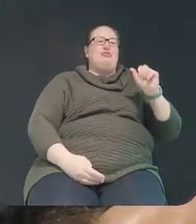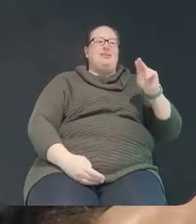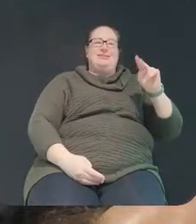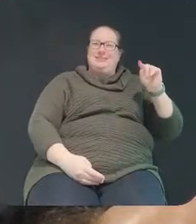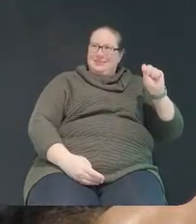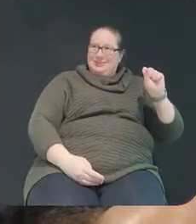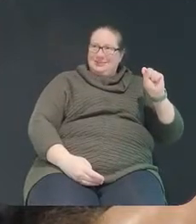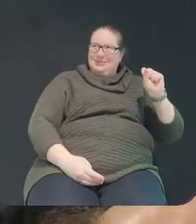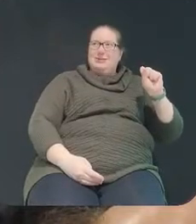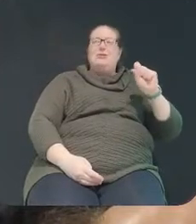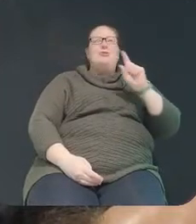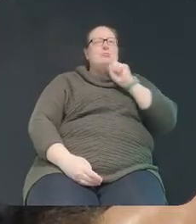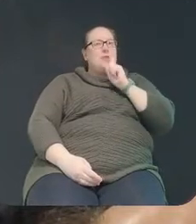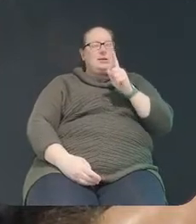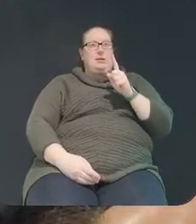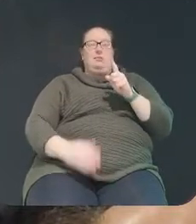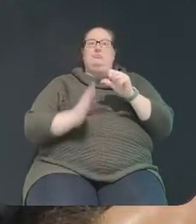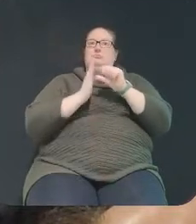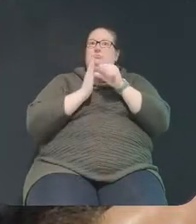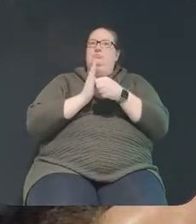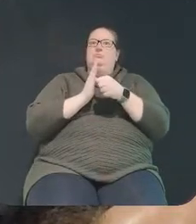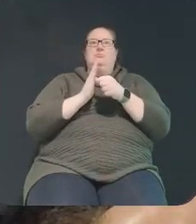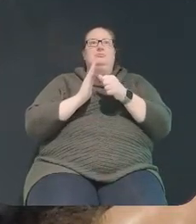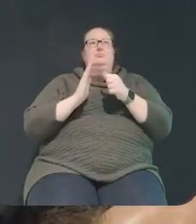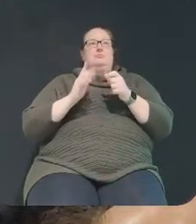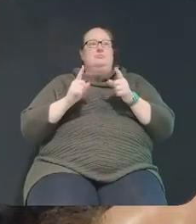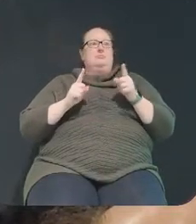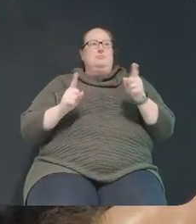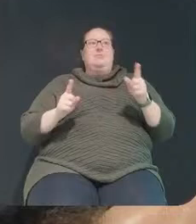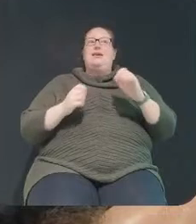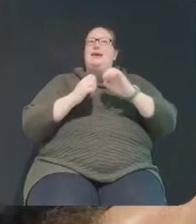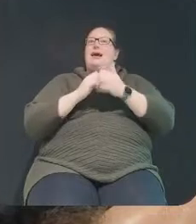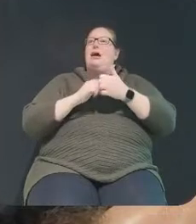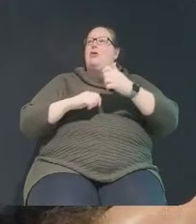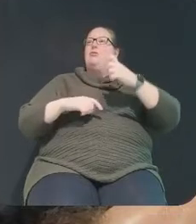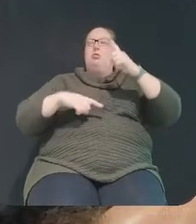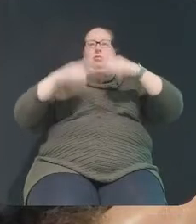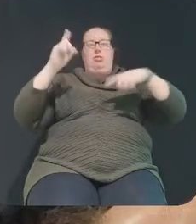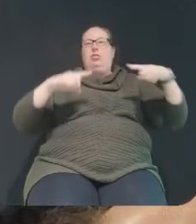again how subjective the application of the vagrancy laws could be.